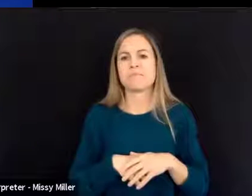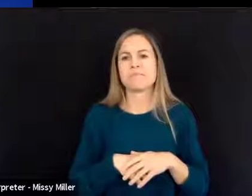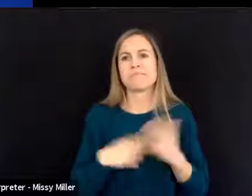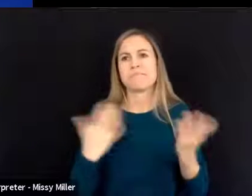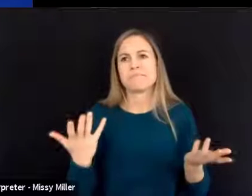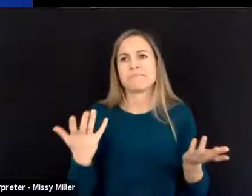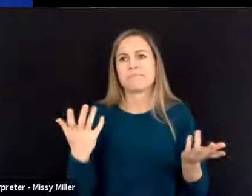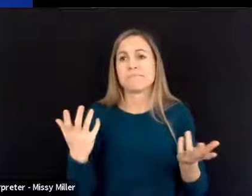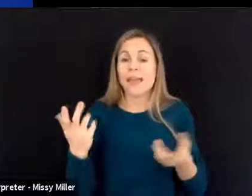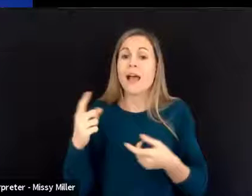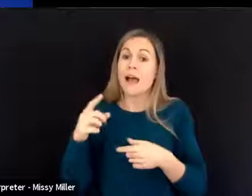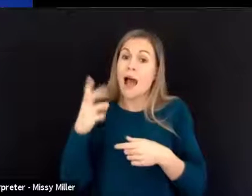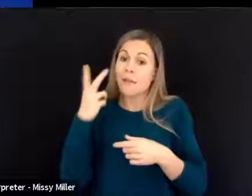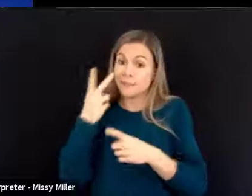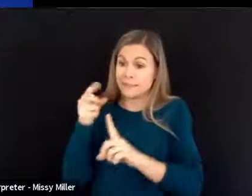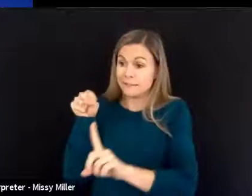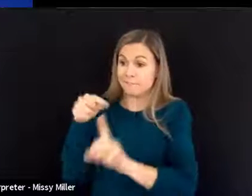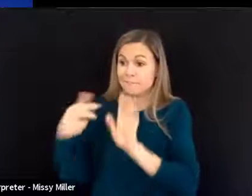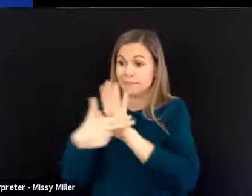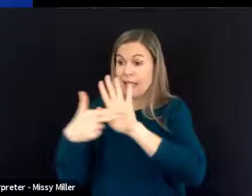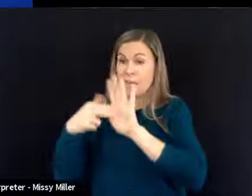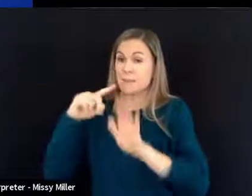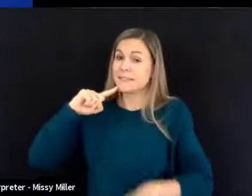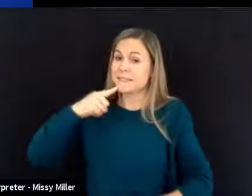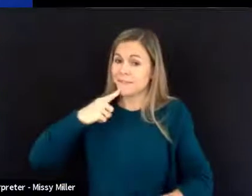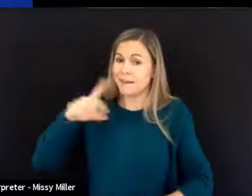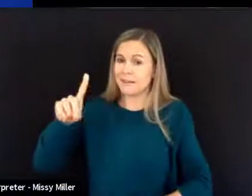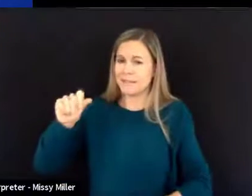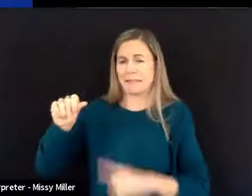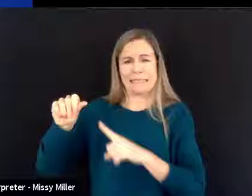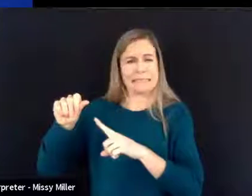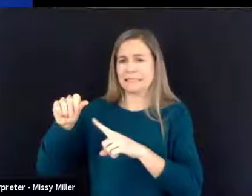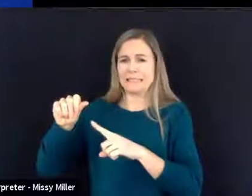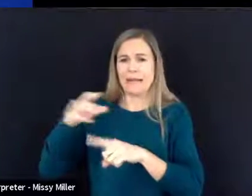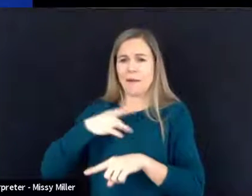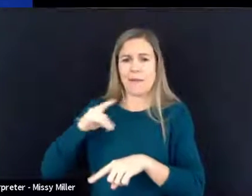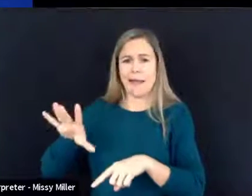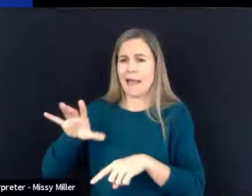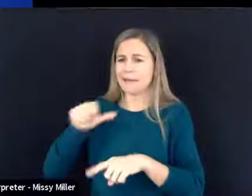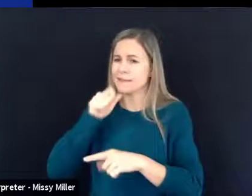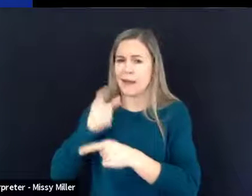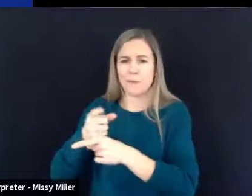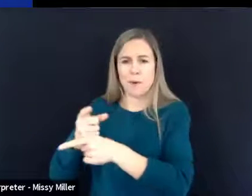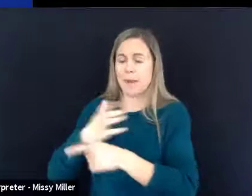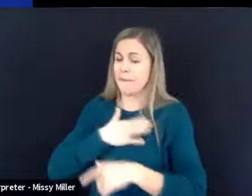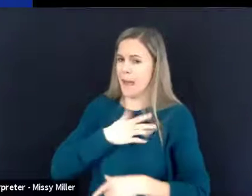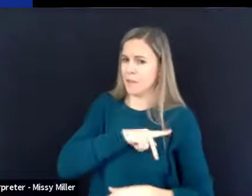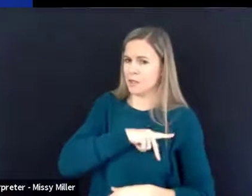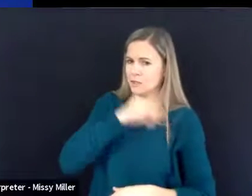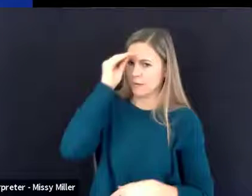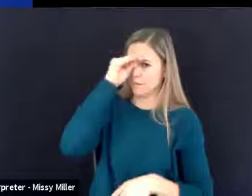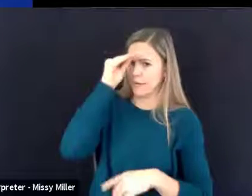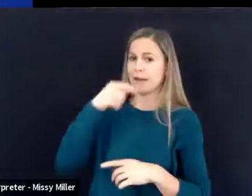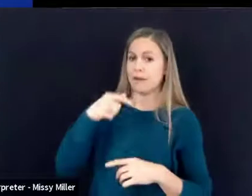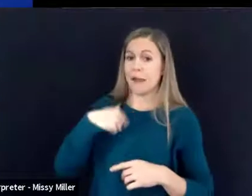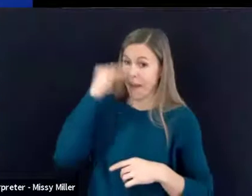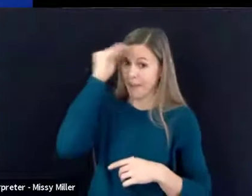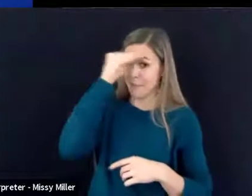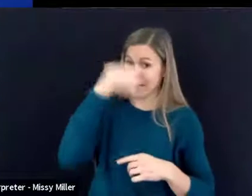I've seen severe disability. I don't like that. I think that's inappropriate, personally. Am I opinionated?